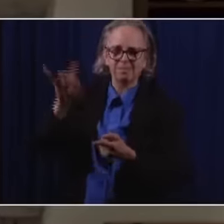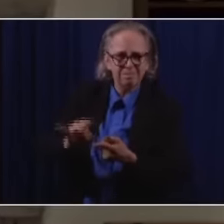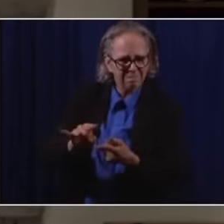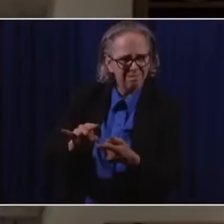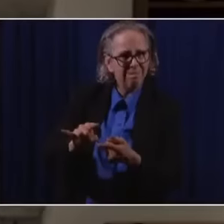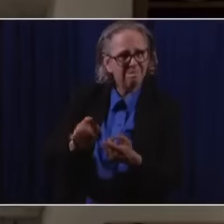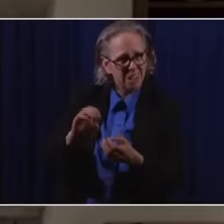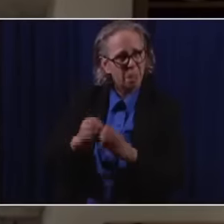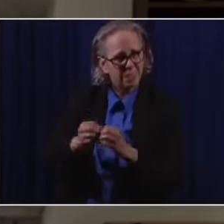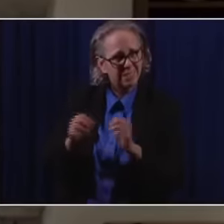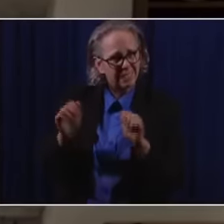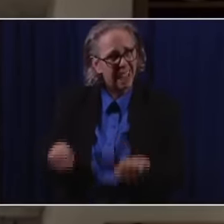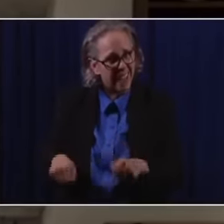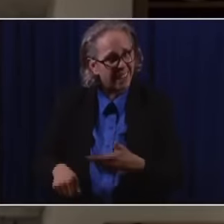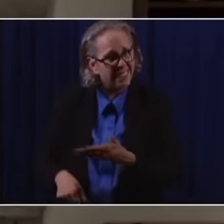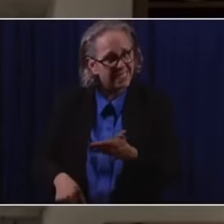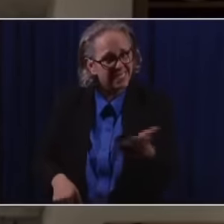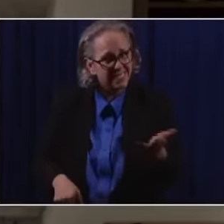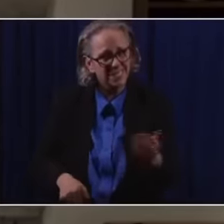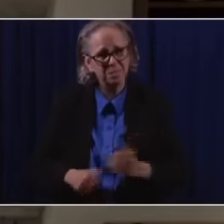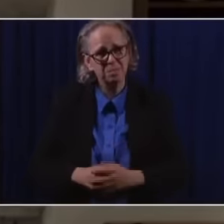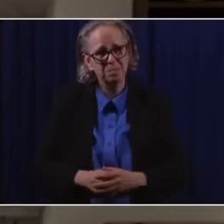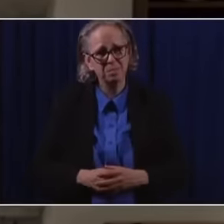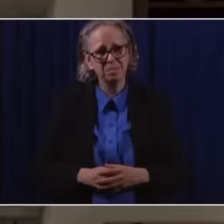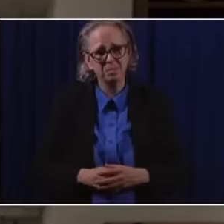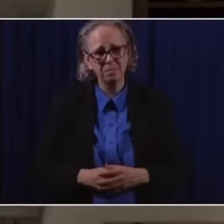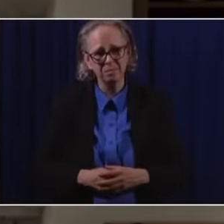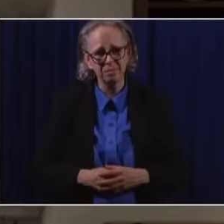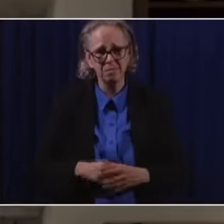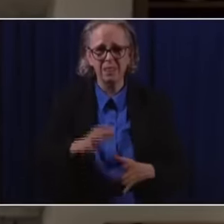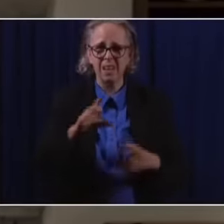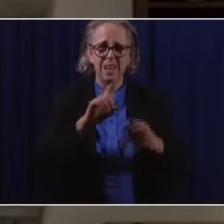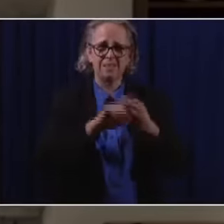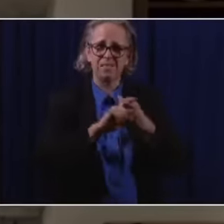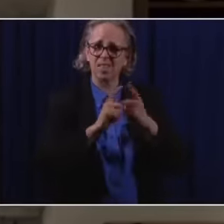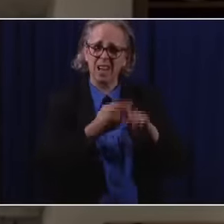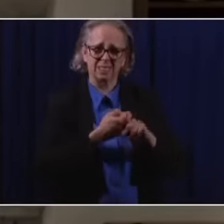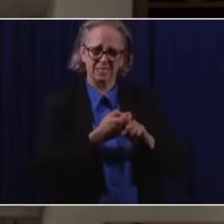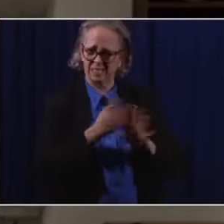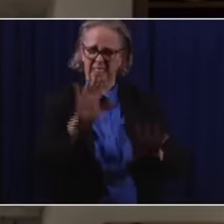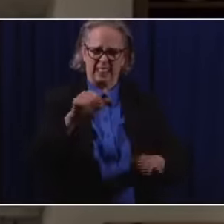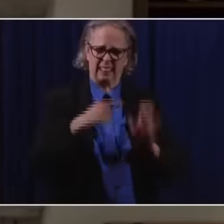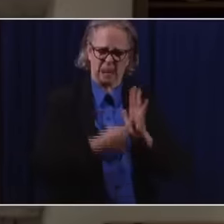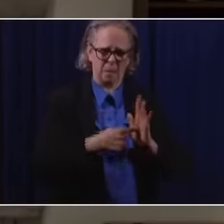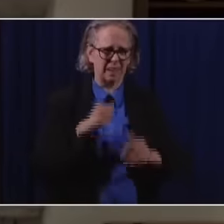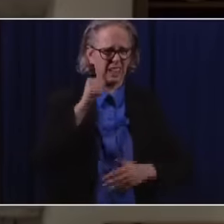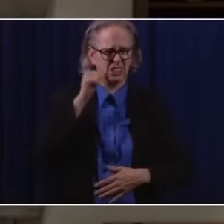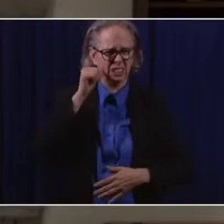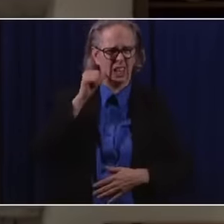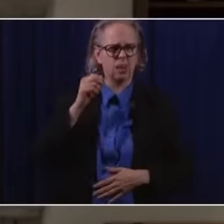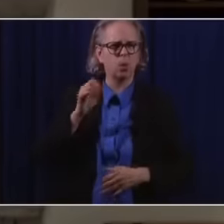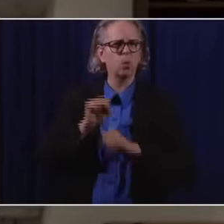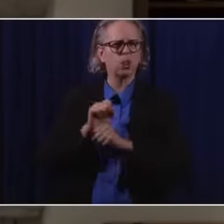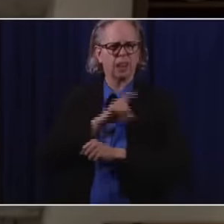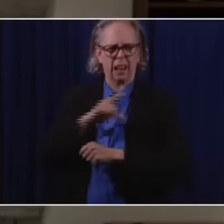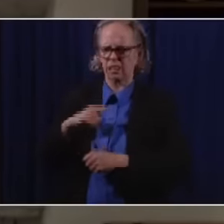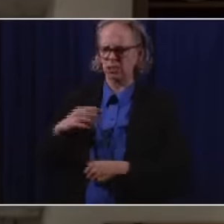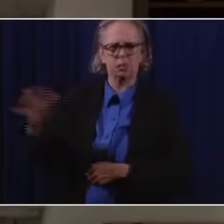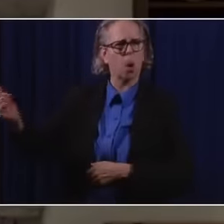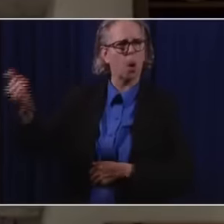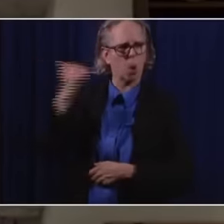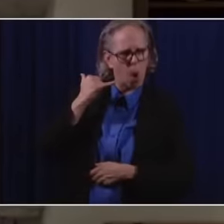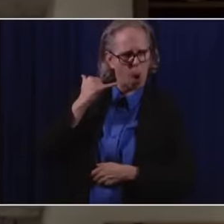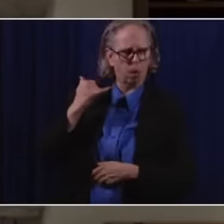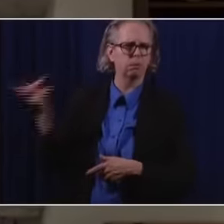a legislative friend of mine yesterday who told me about two different examples in counties that he